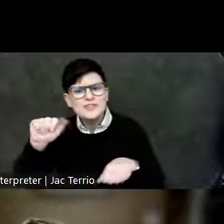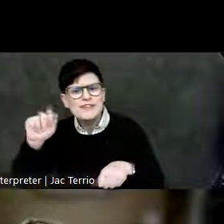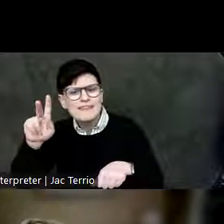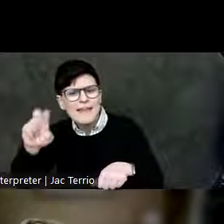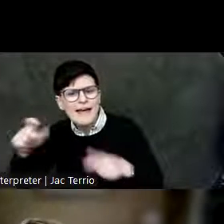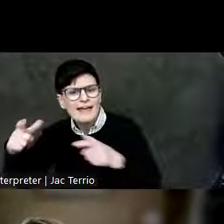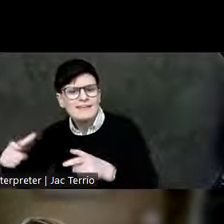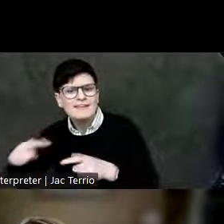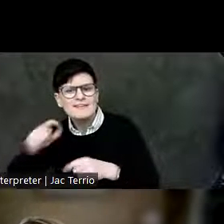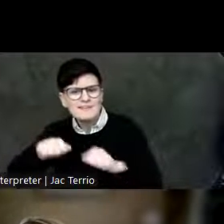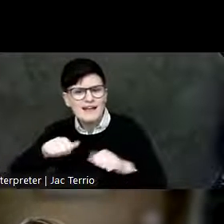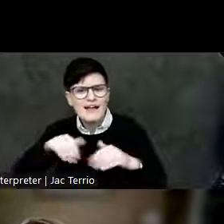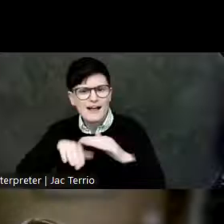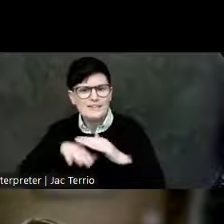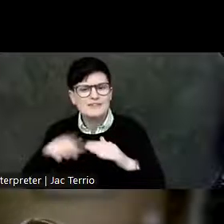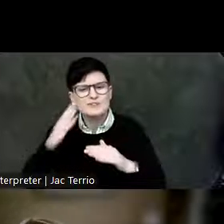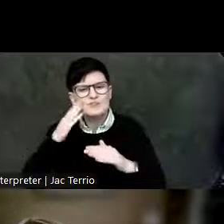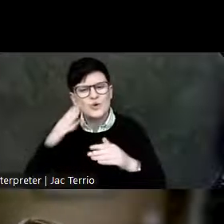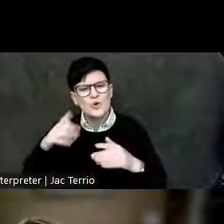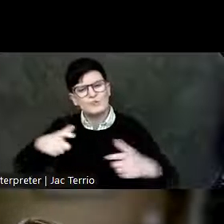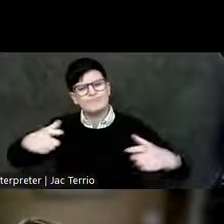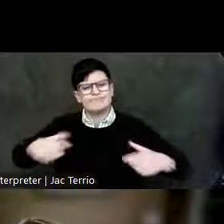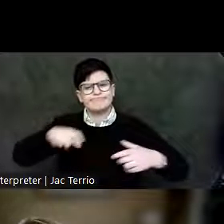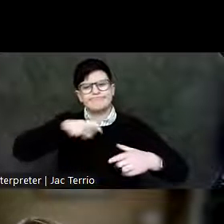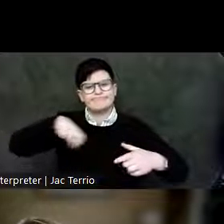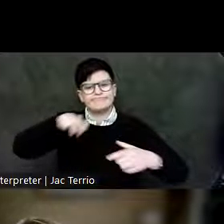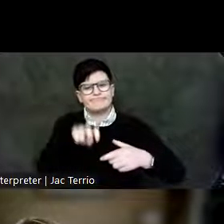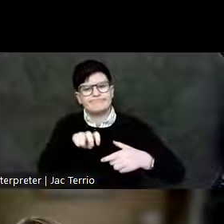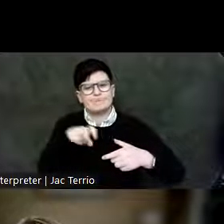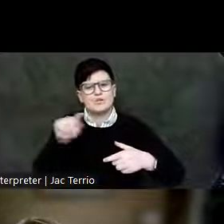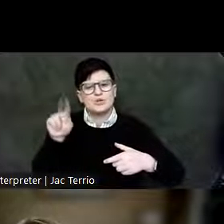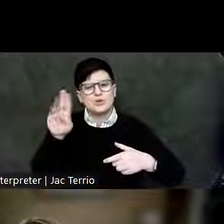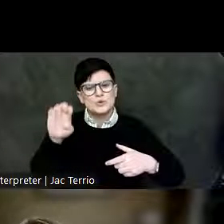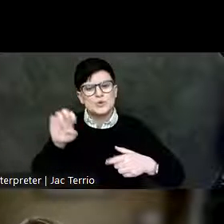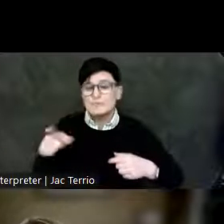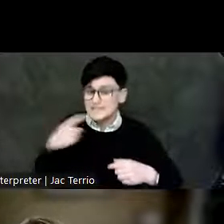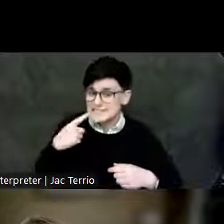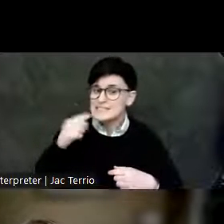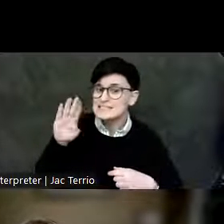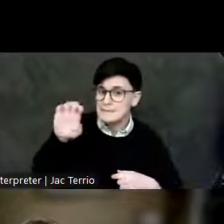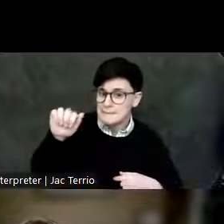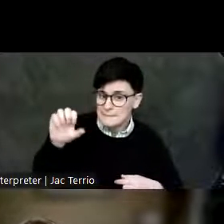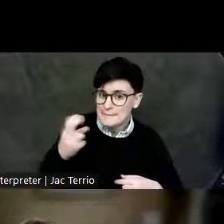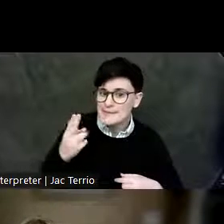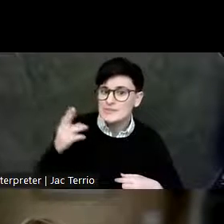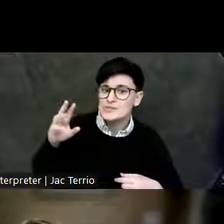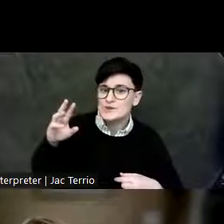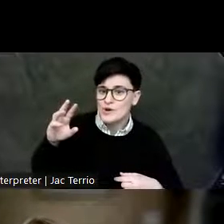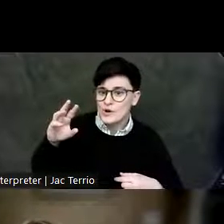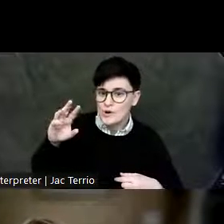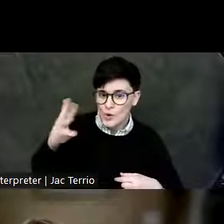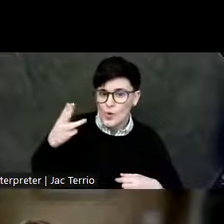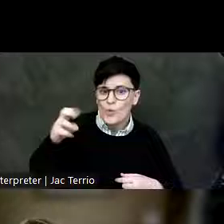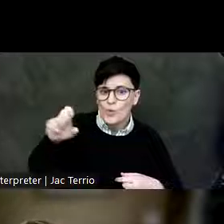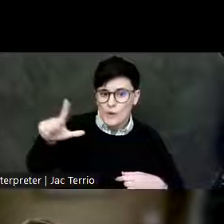tube things. What are those called, Brenda? That you can The go out beach on. wheelchairs. The The beach wheelchairs or the,